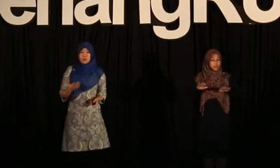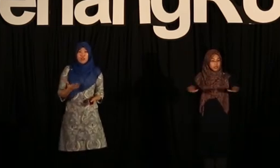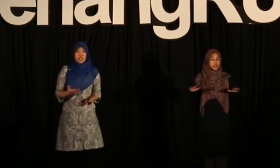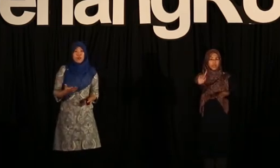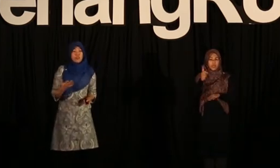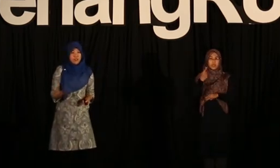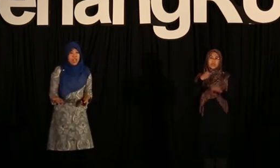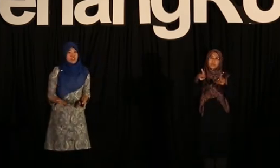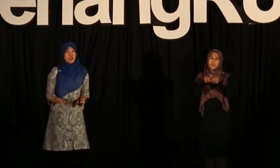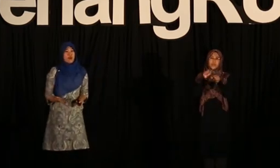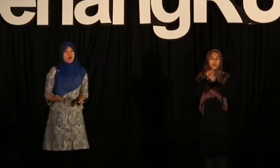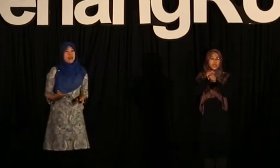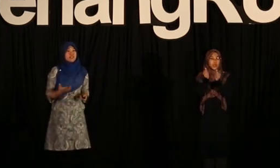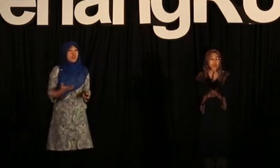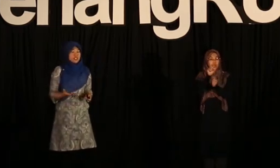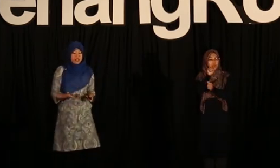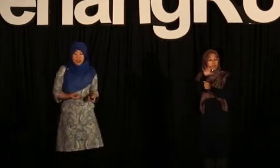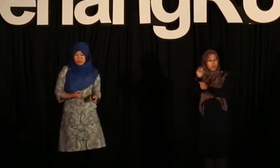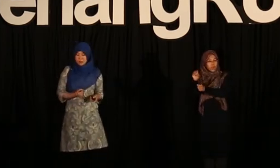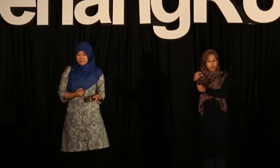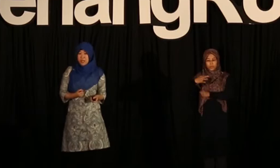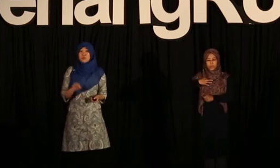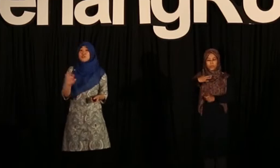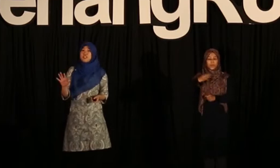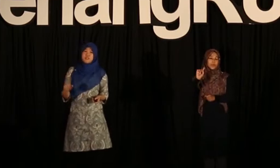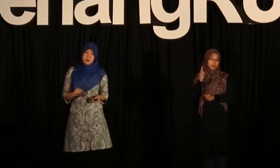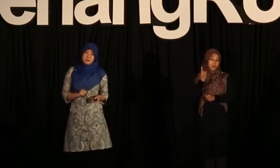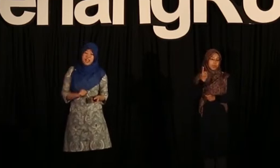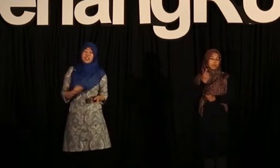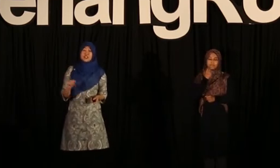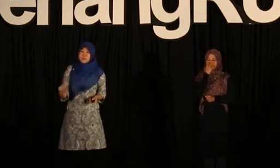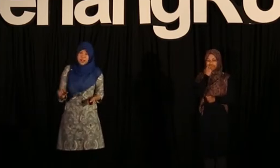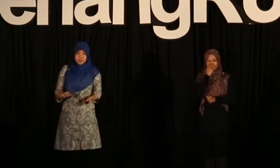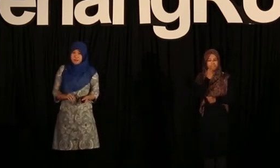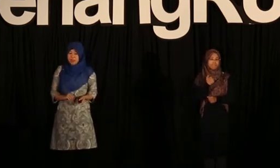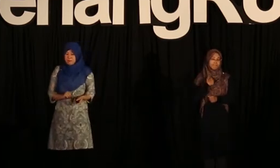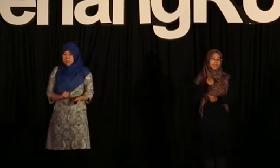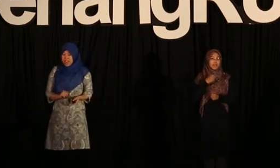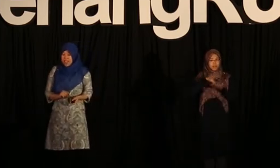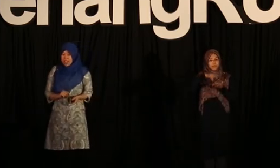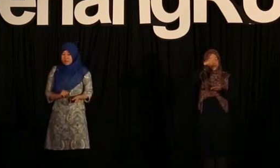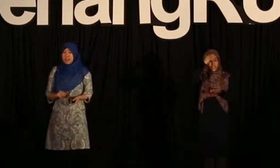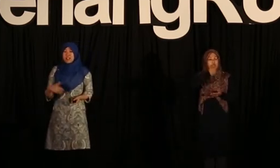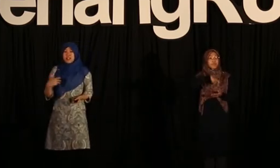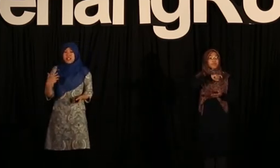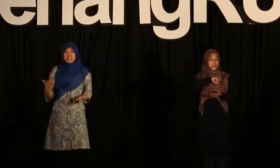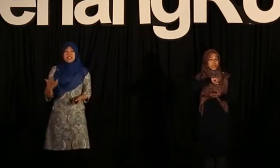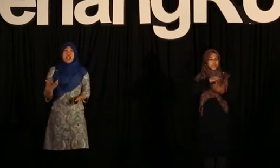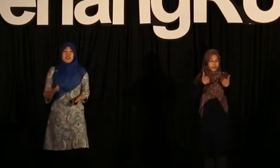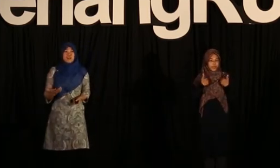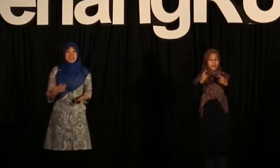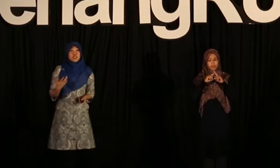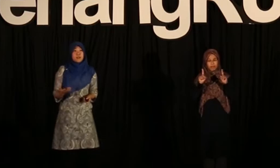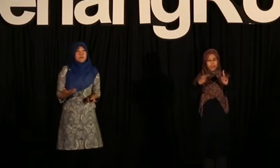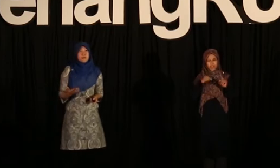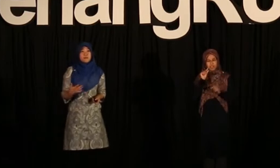also working with the NGO as a volunteer accountant. It was really fun. I learned Spanish from them. But little did